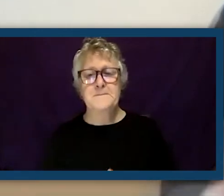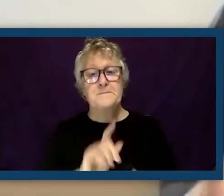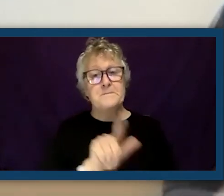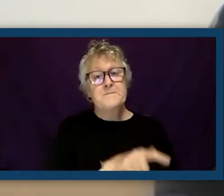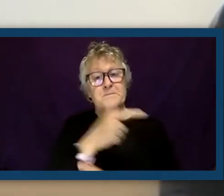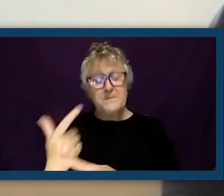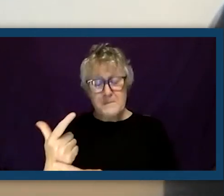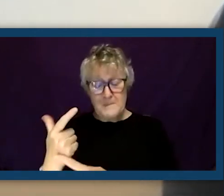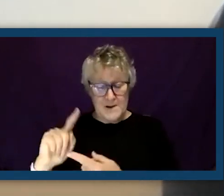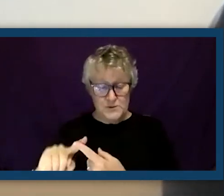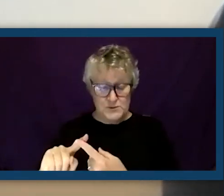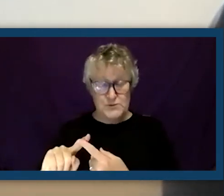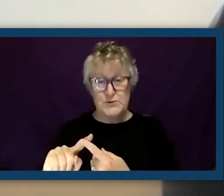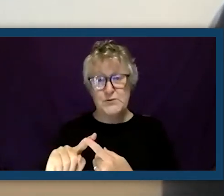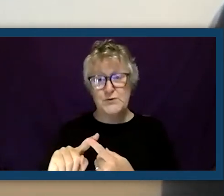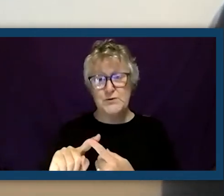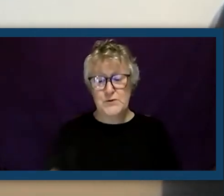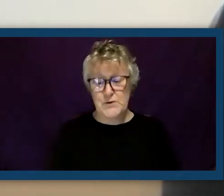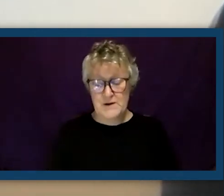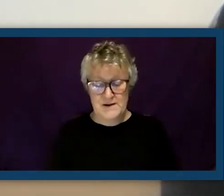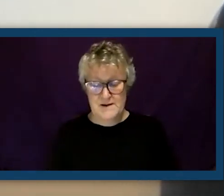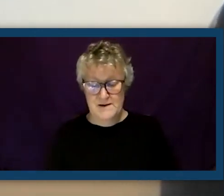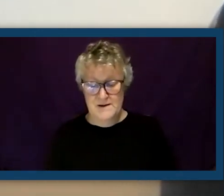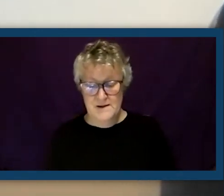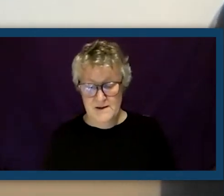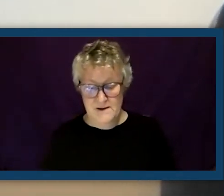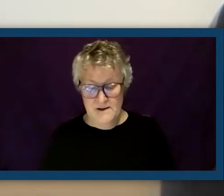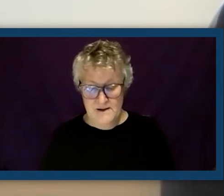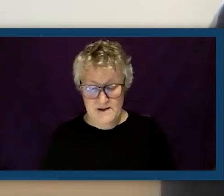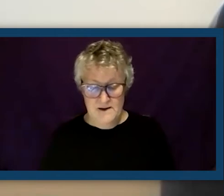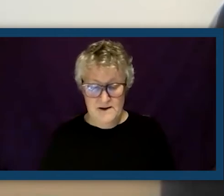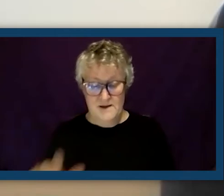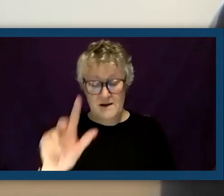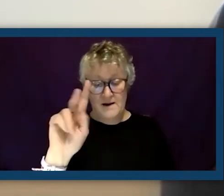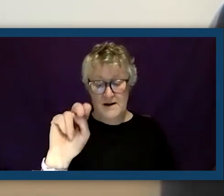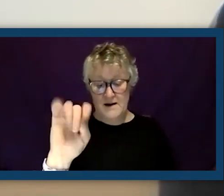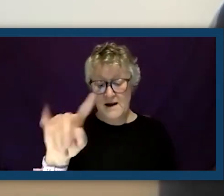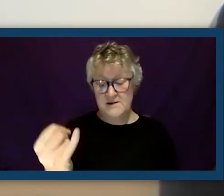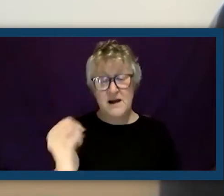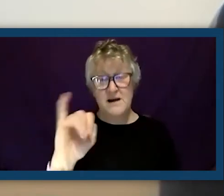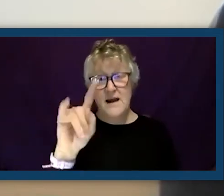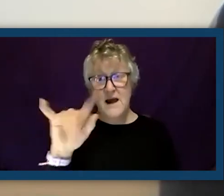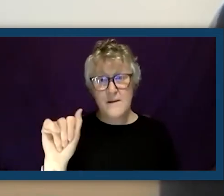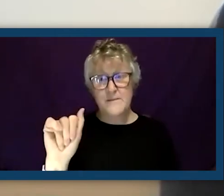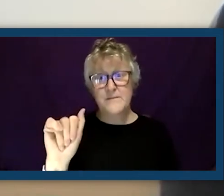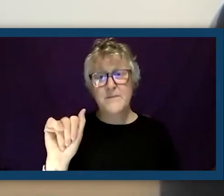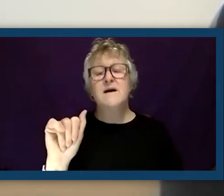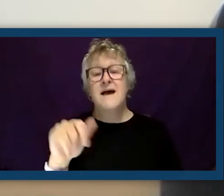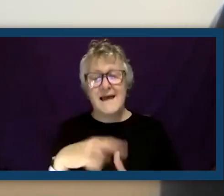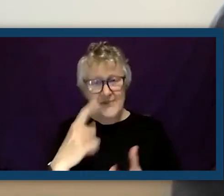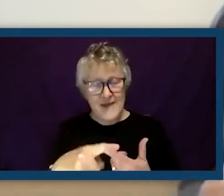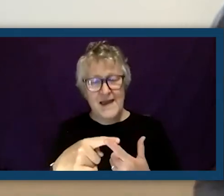and Talavo. So Ngo Ia, if you can quickly talk about how the California Democratic Party can partner with Hmong communities a little